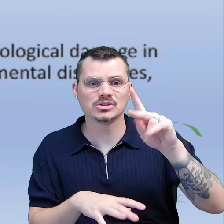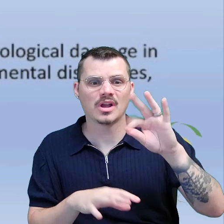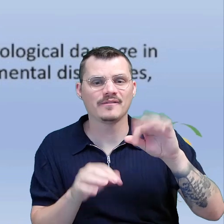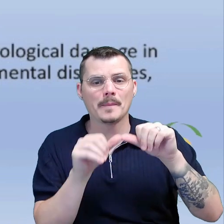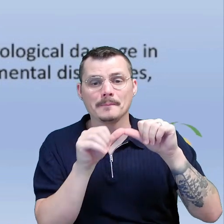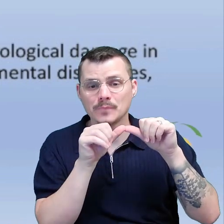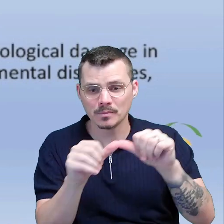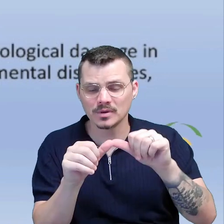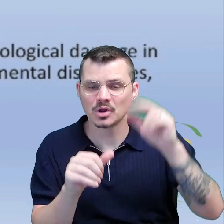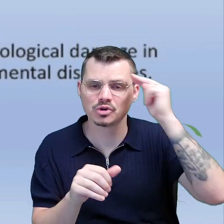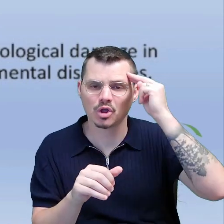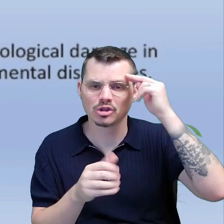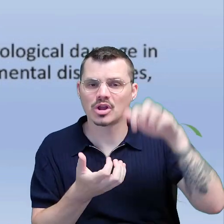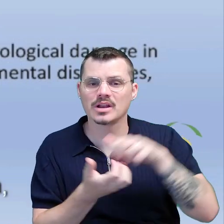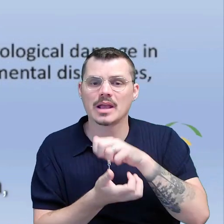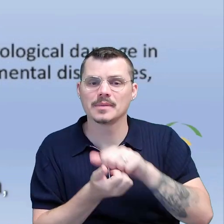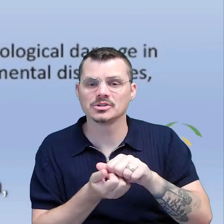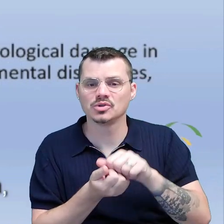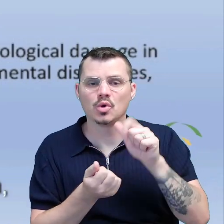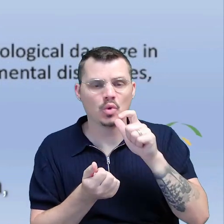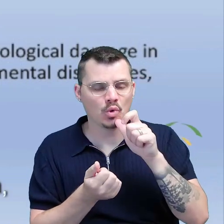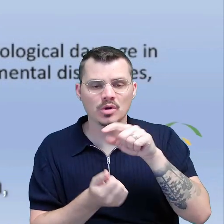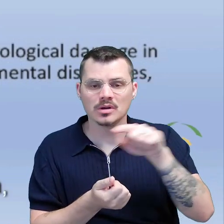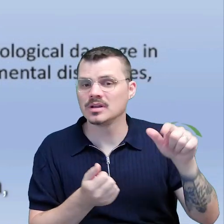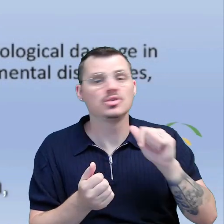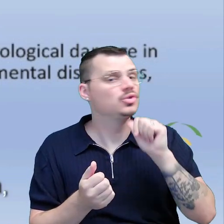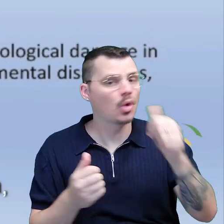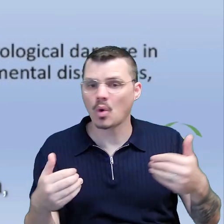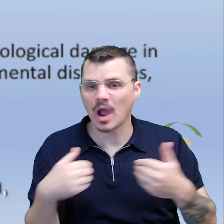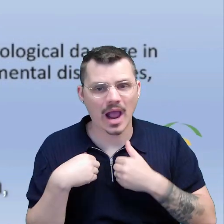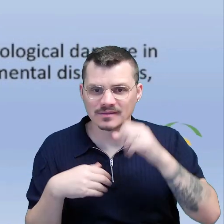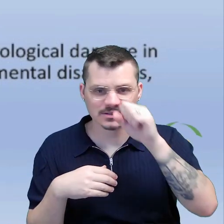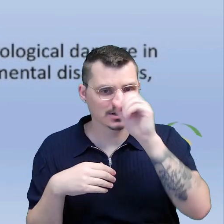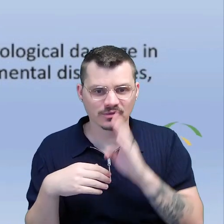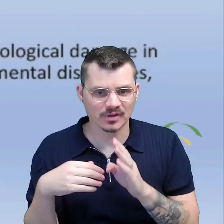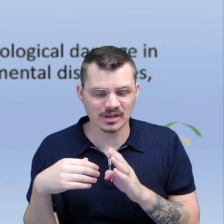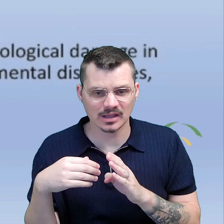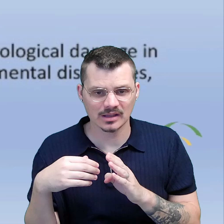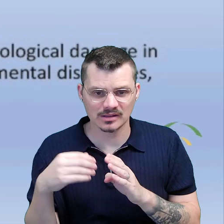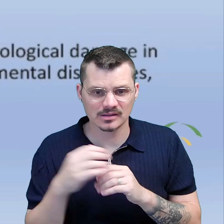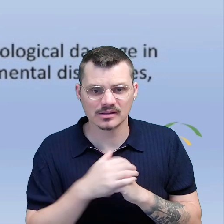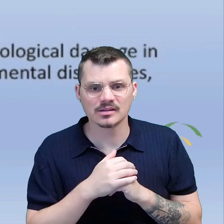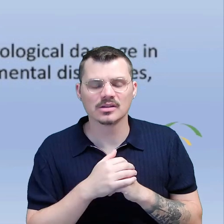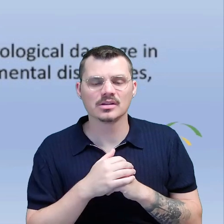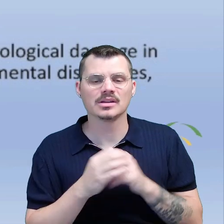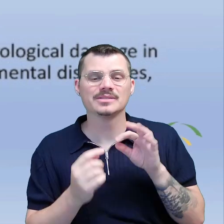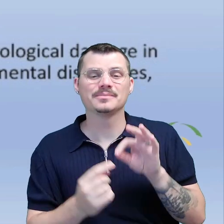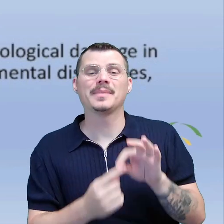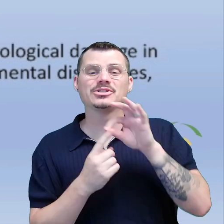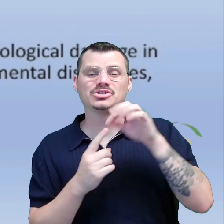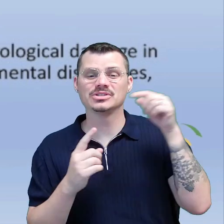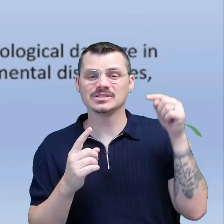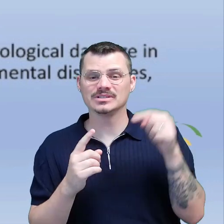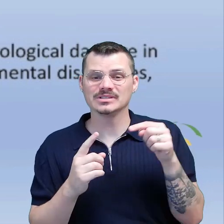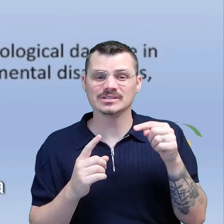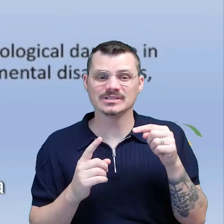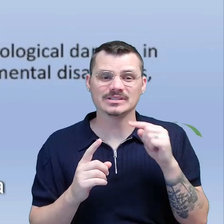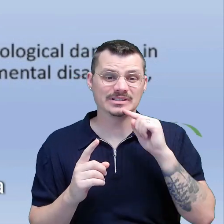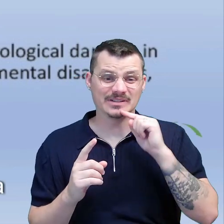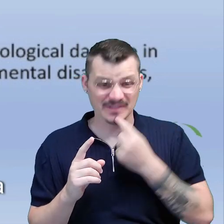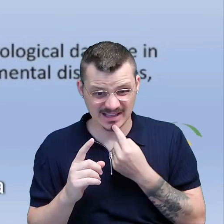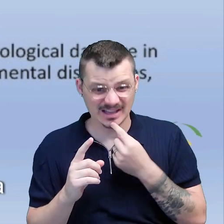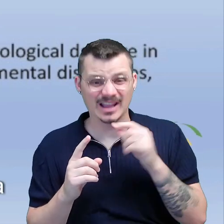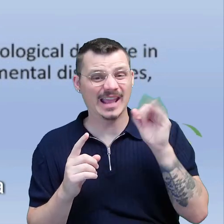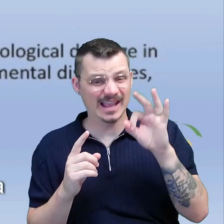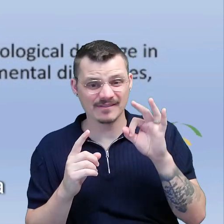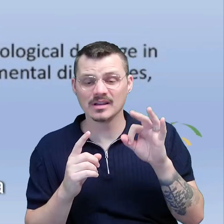permanent neurological damage in people who don't have schizophrenia, who especially severe in